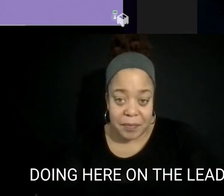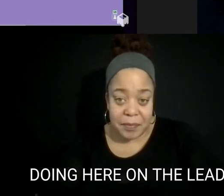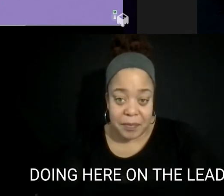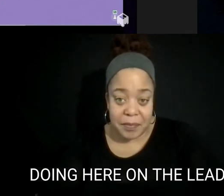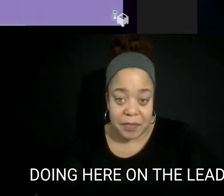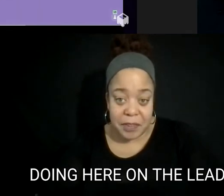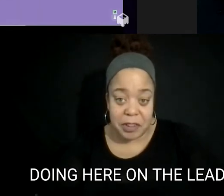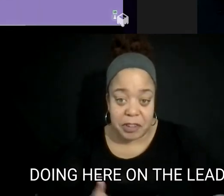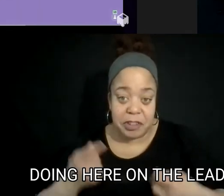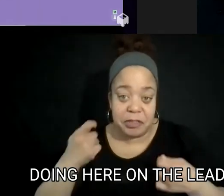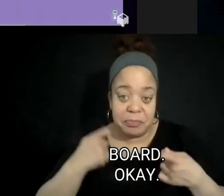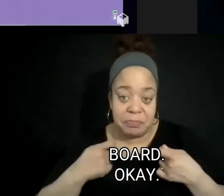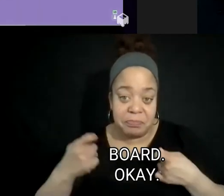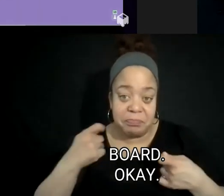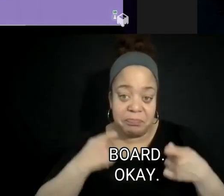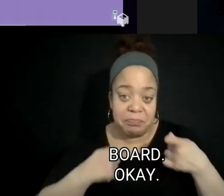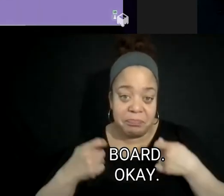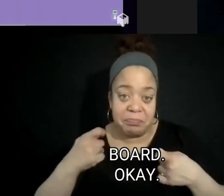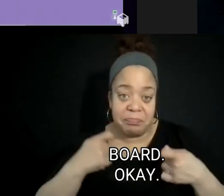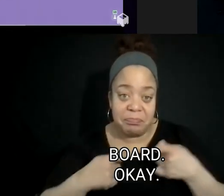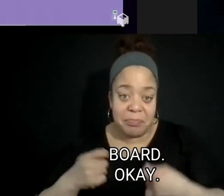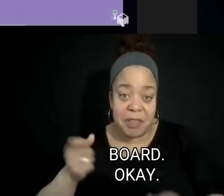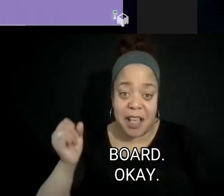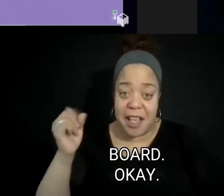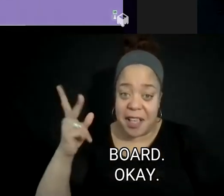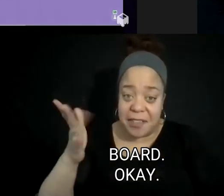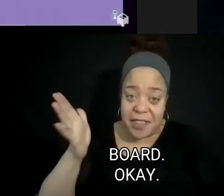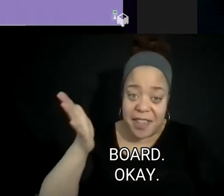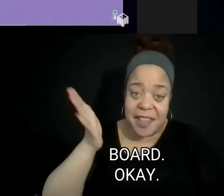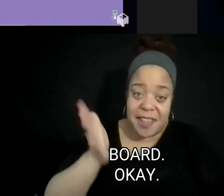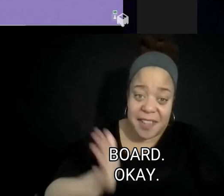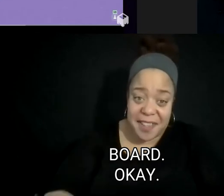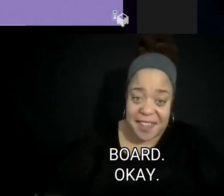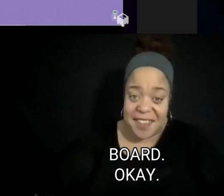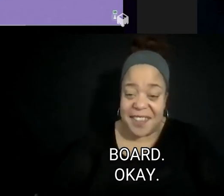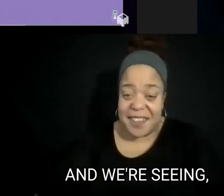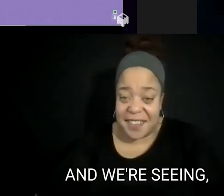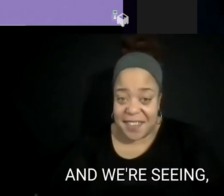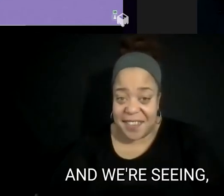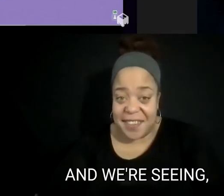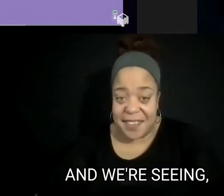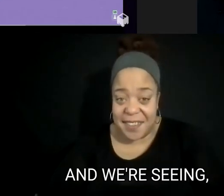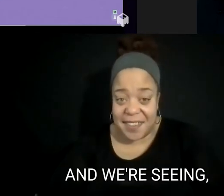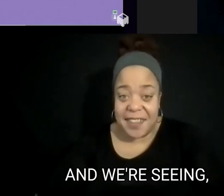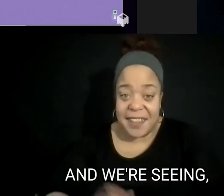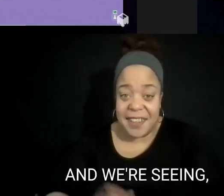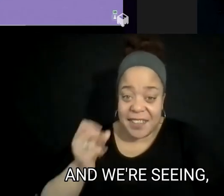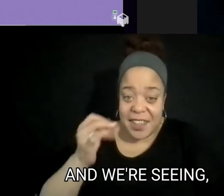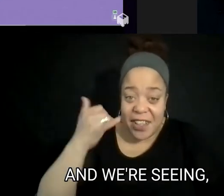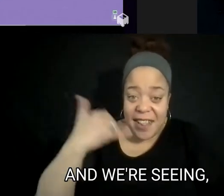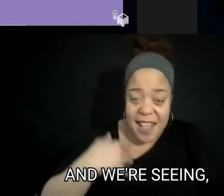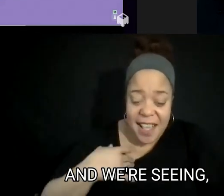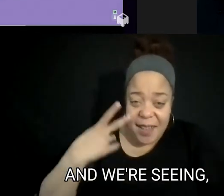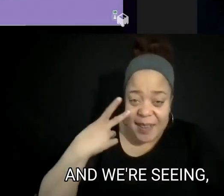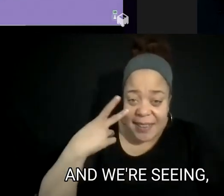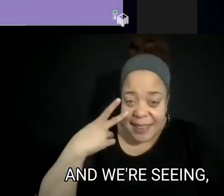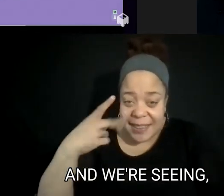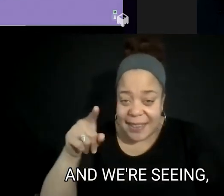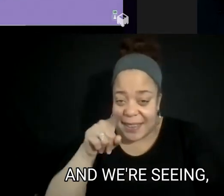And we're seeing, wow, Vanda is just making a comeback here. Tiger Baby is coming right behind. This is